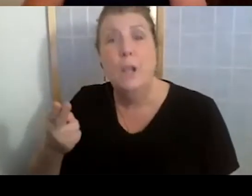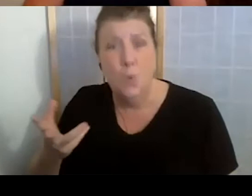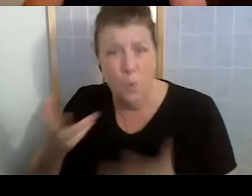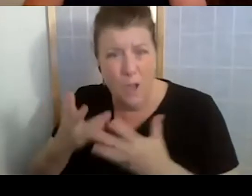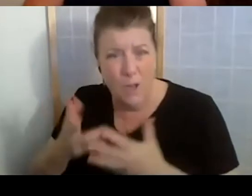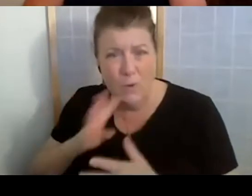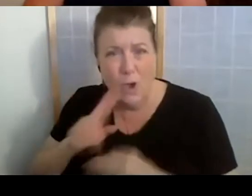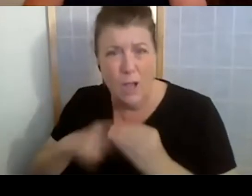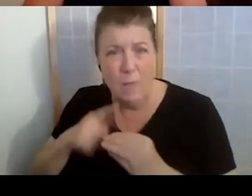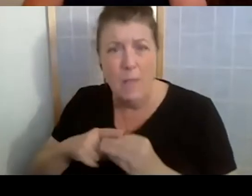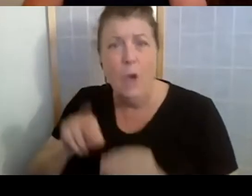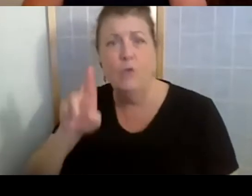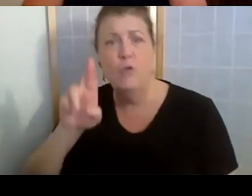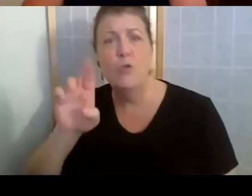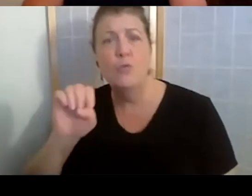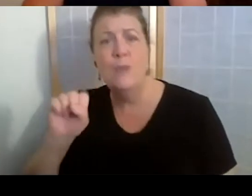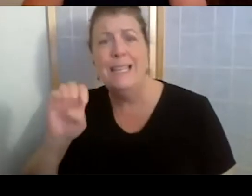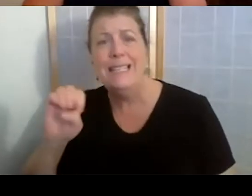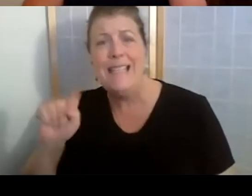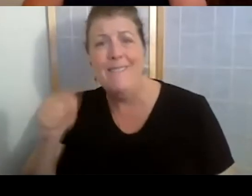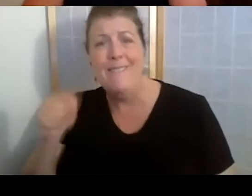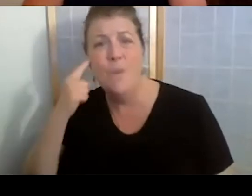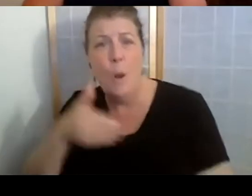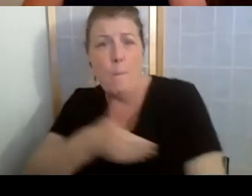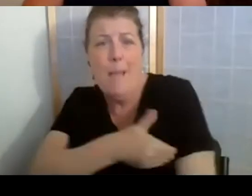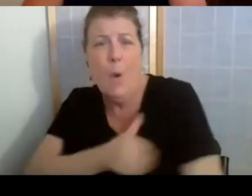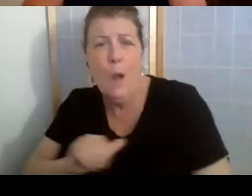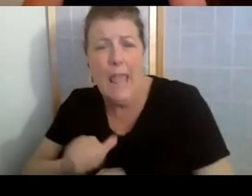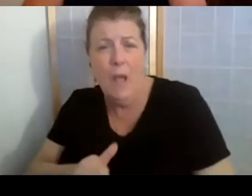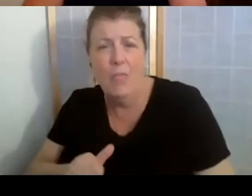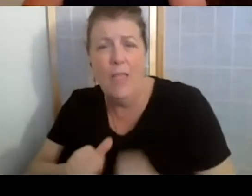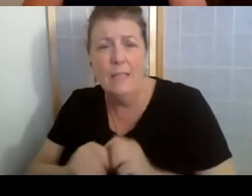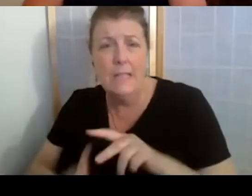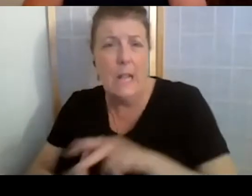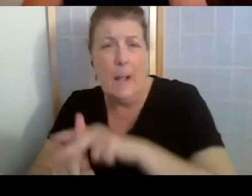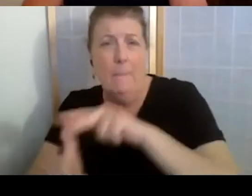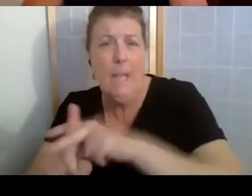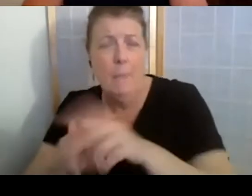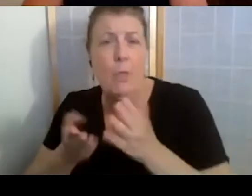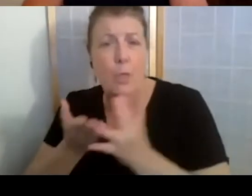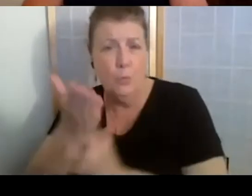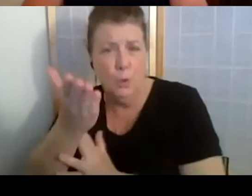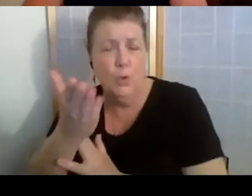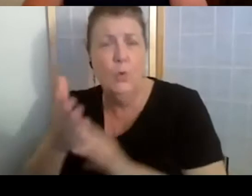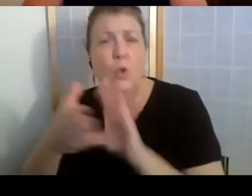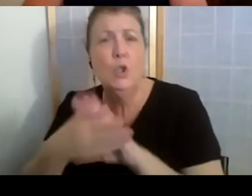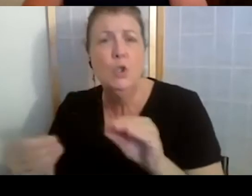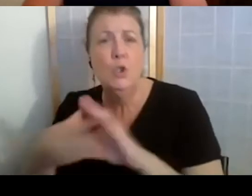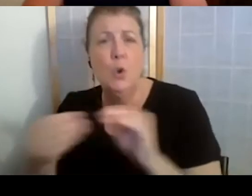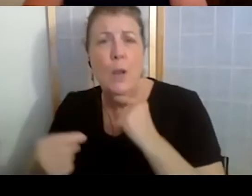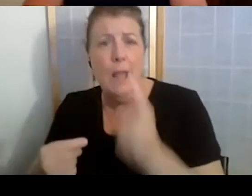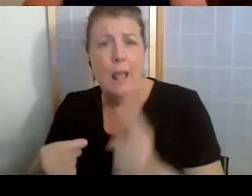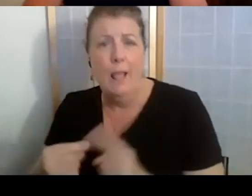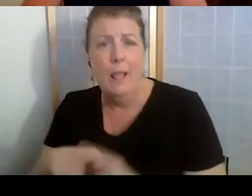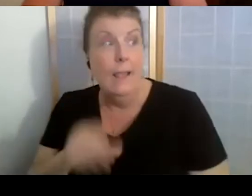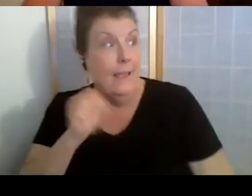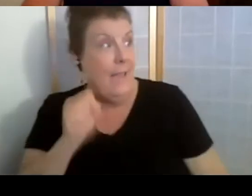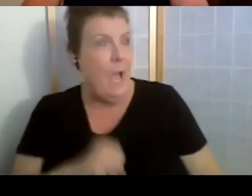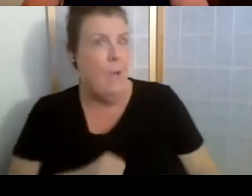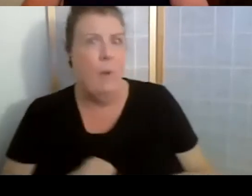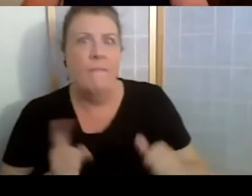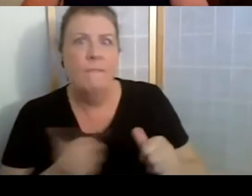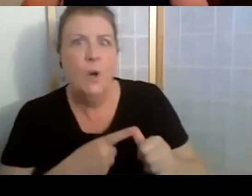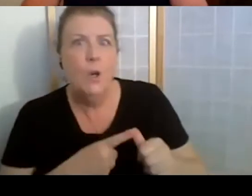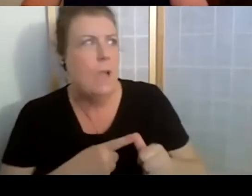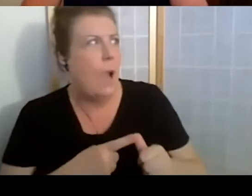power and how this is sort of like coming up through storytelling and how that might have worked in your room? Yeah, but first I want to say I love that story,